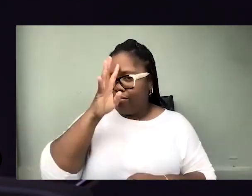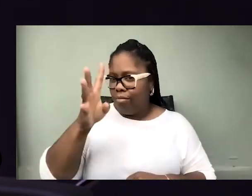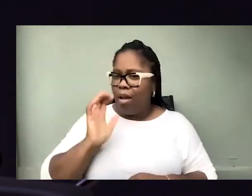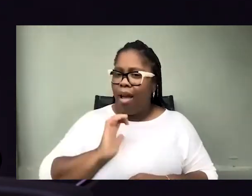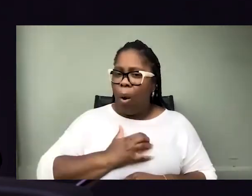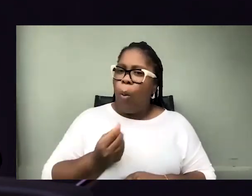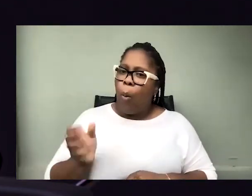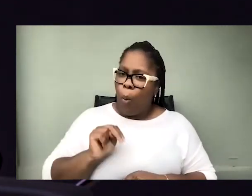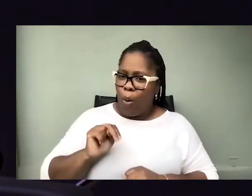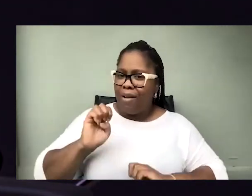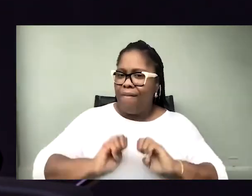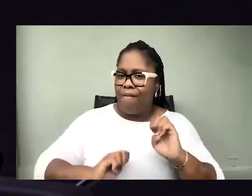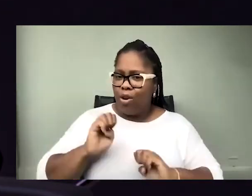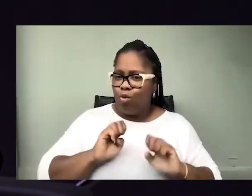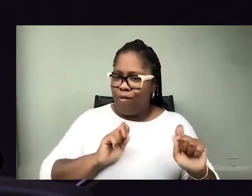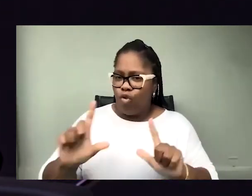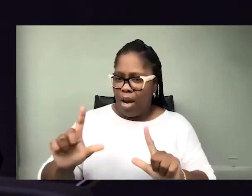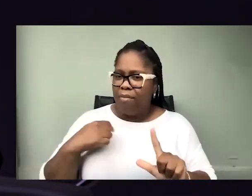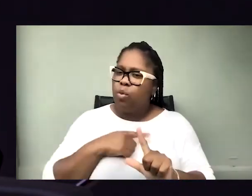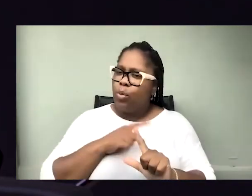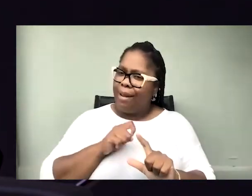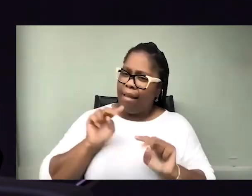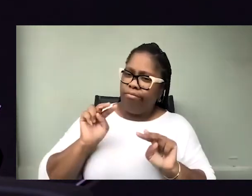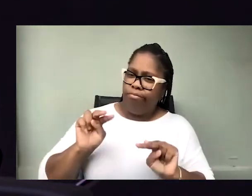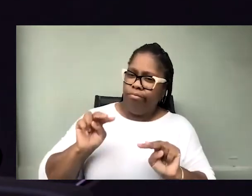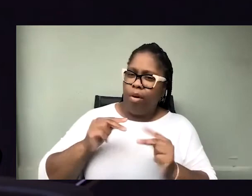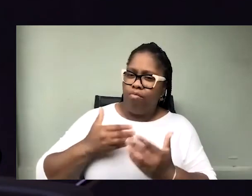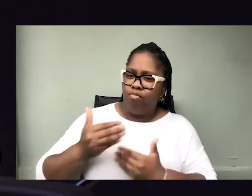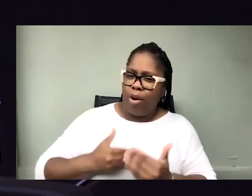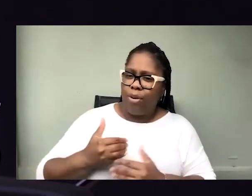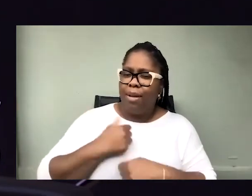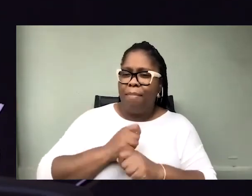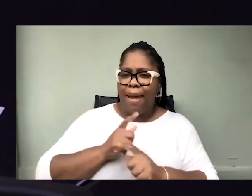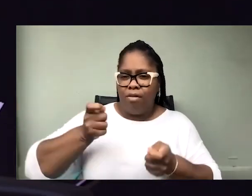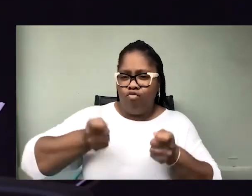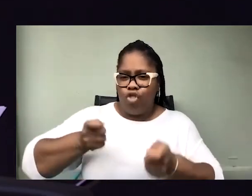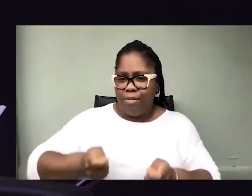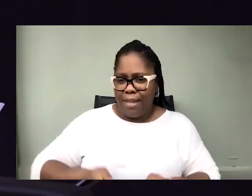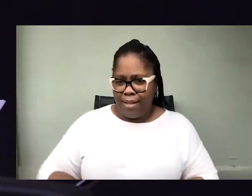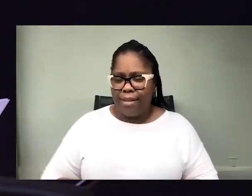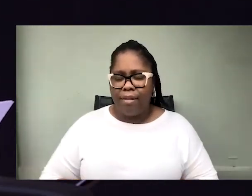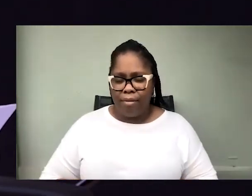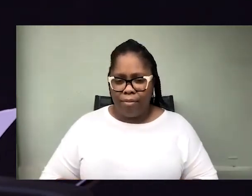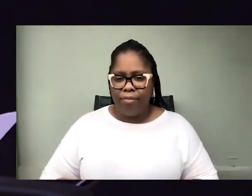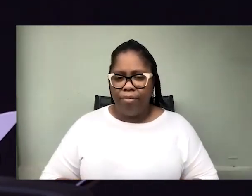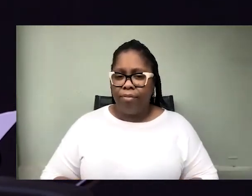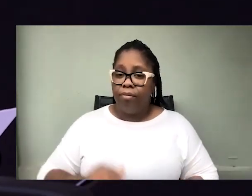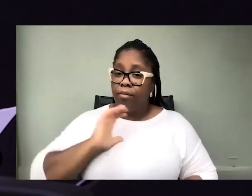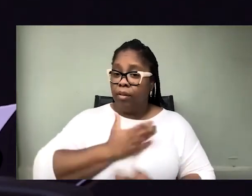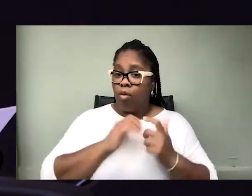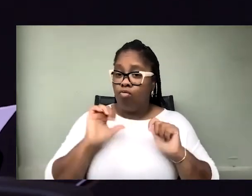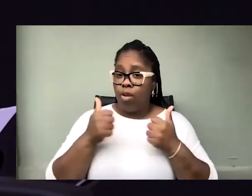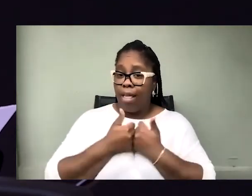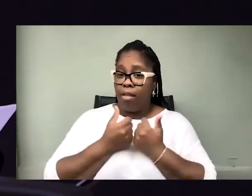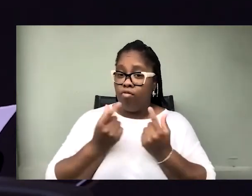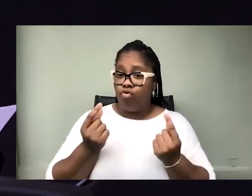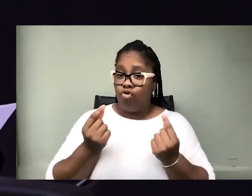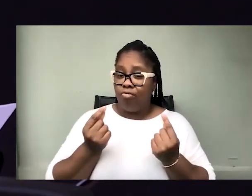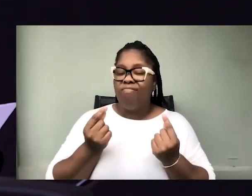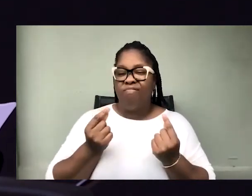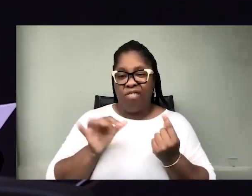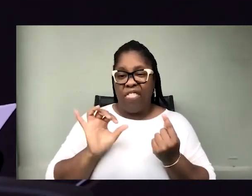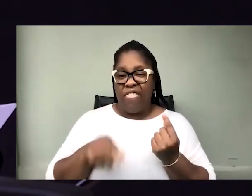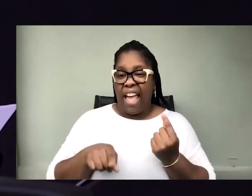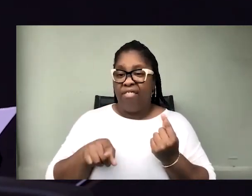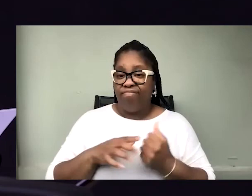evaluation framework so that we can monitor progress and make adjustments as we go. Our challenge will be just that.